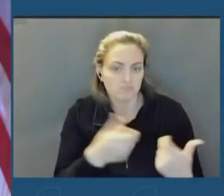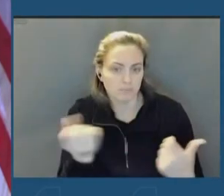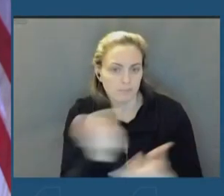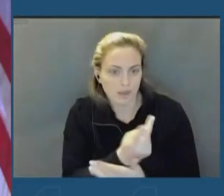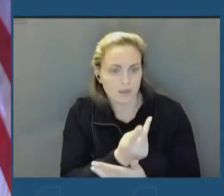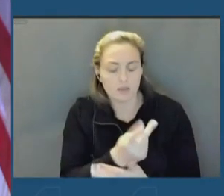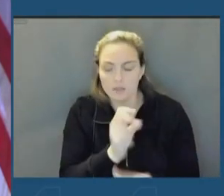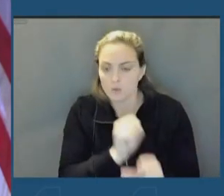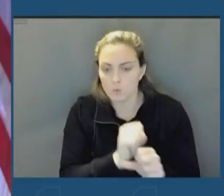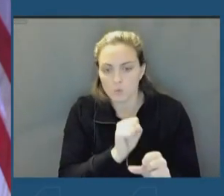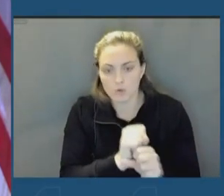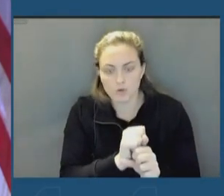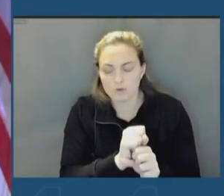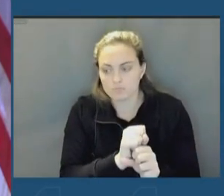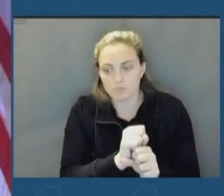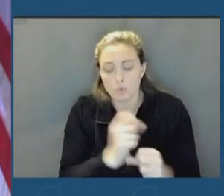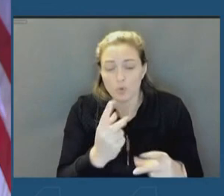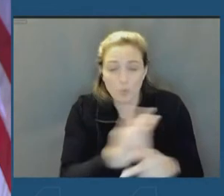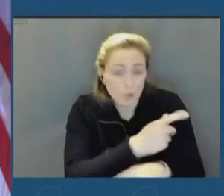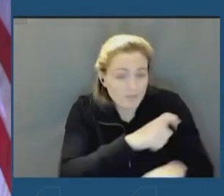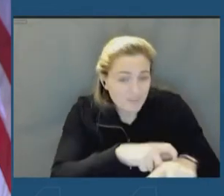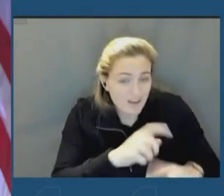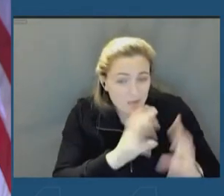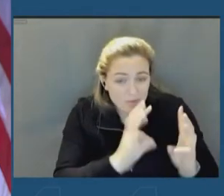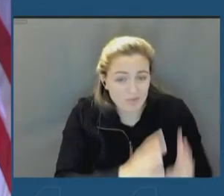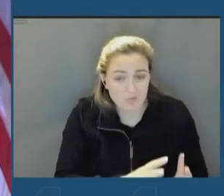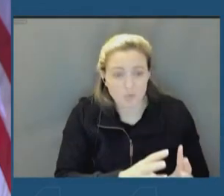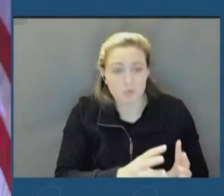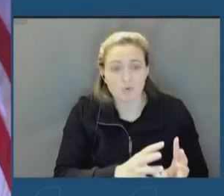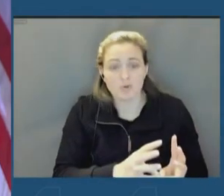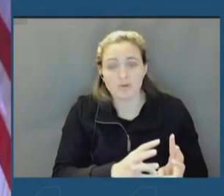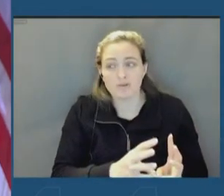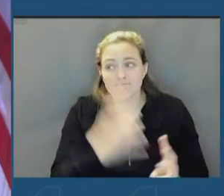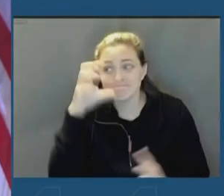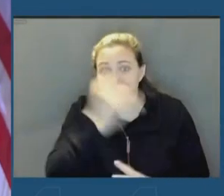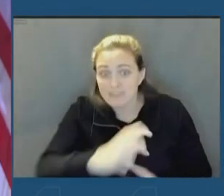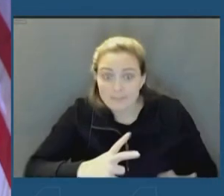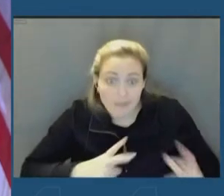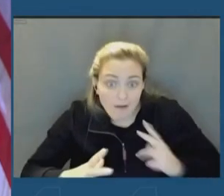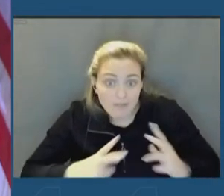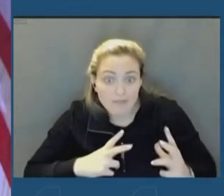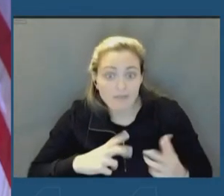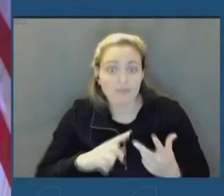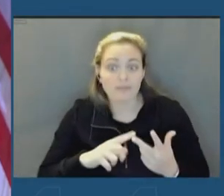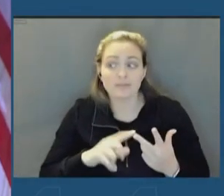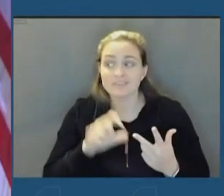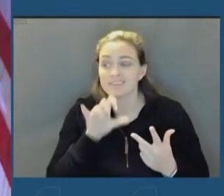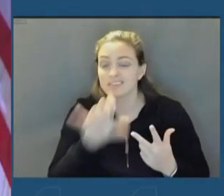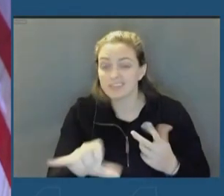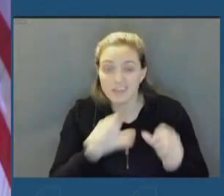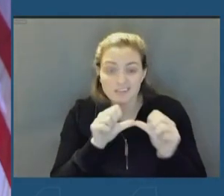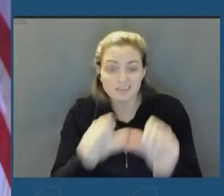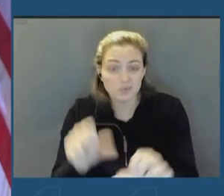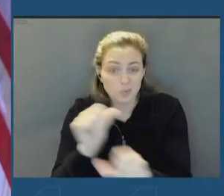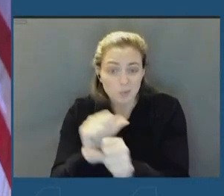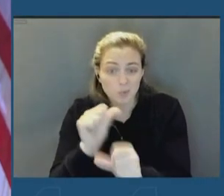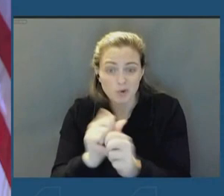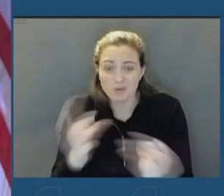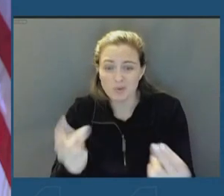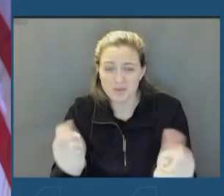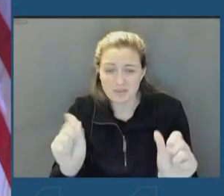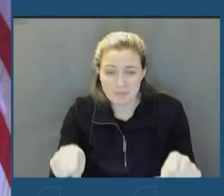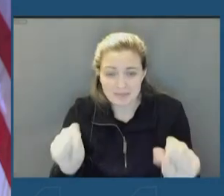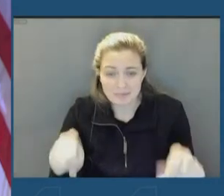worked during the worst of the storm, missed their holidays. They stayed on the clock to work as quickly as